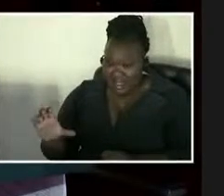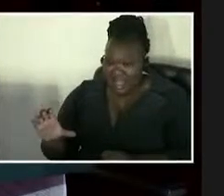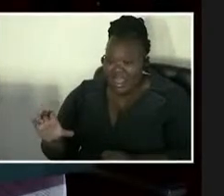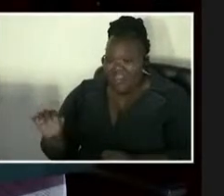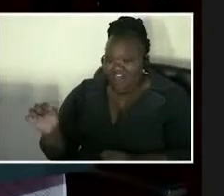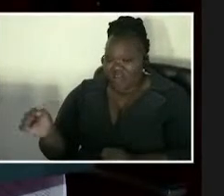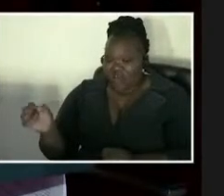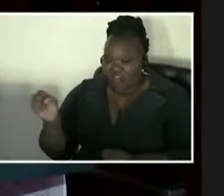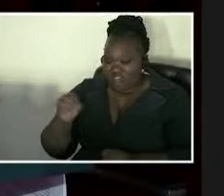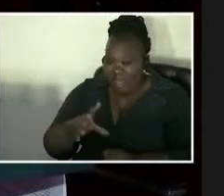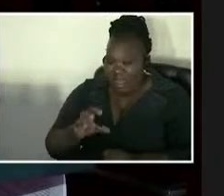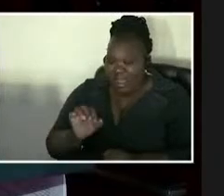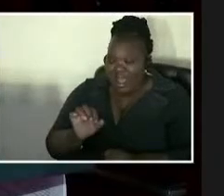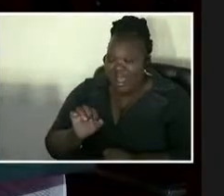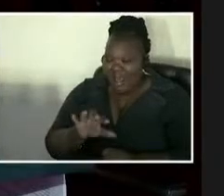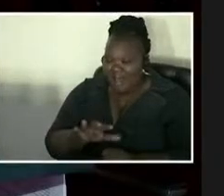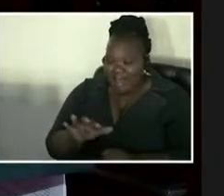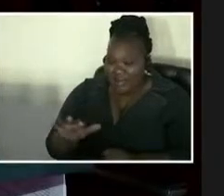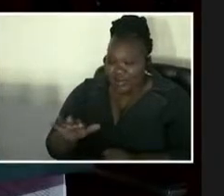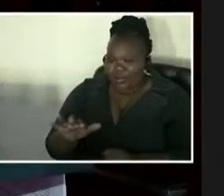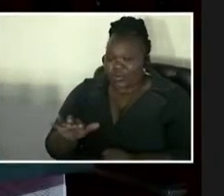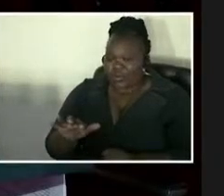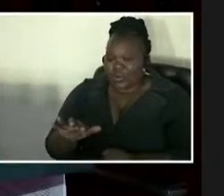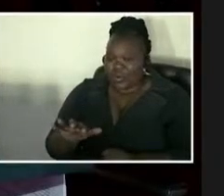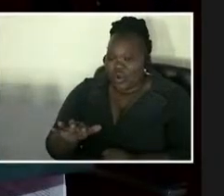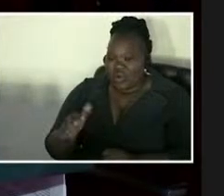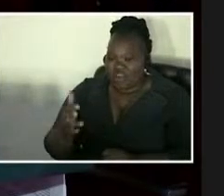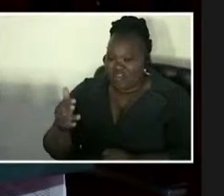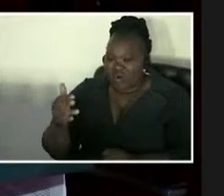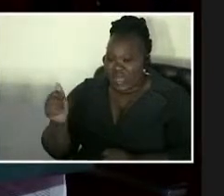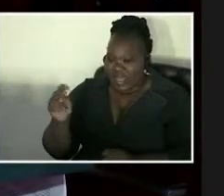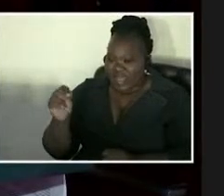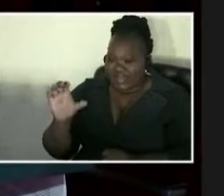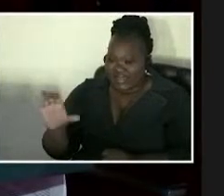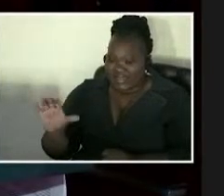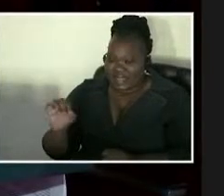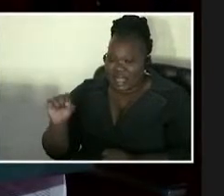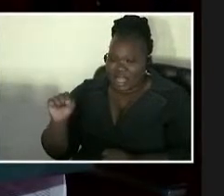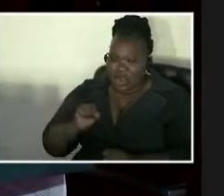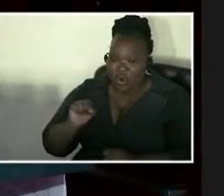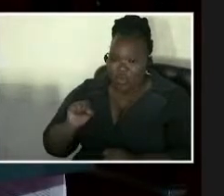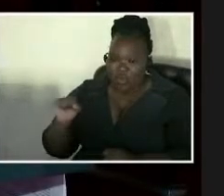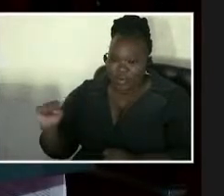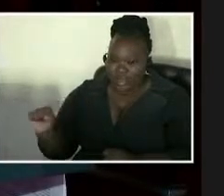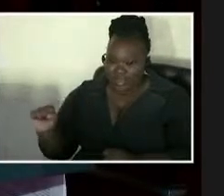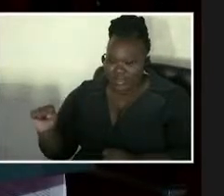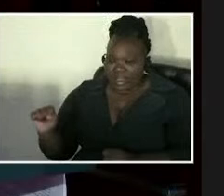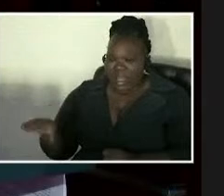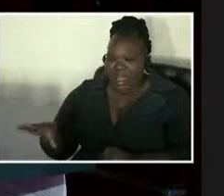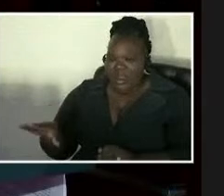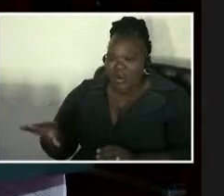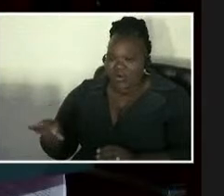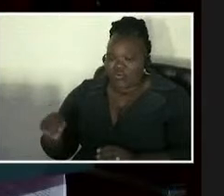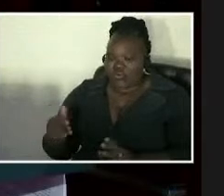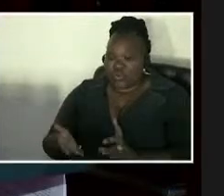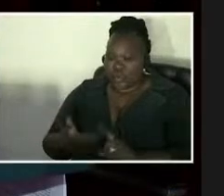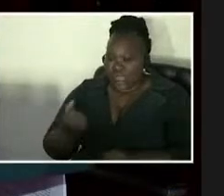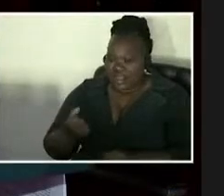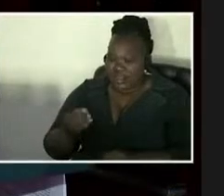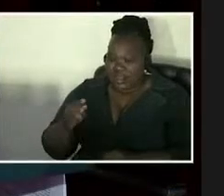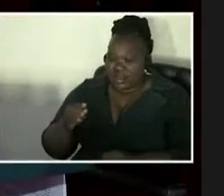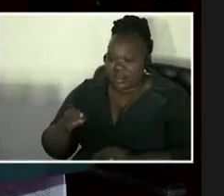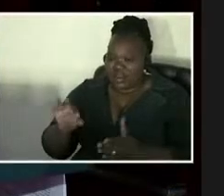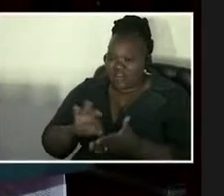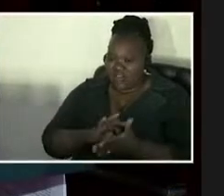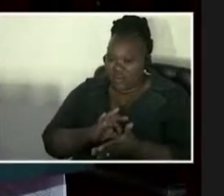positions and criticism hopefully for anc comrades participating in the conference to gain votes for those